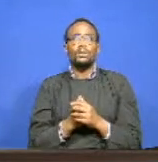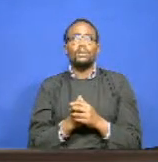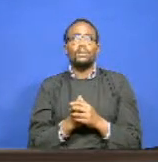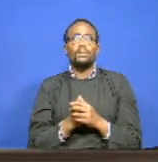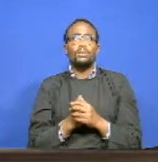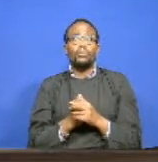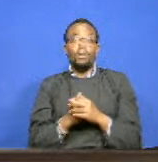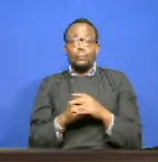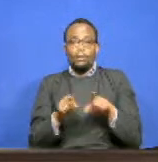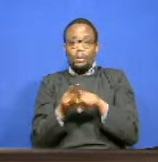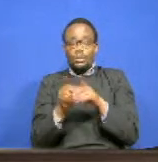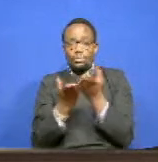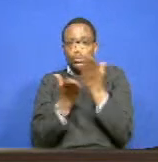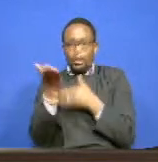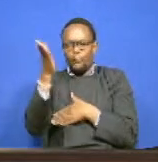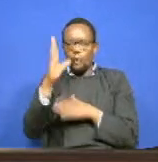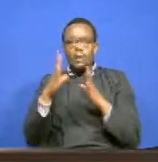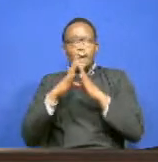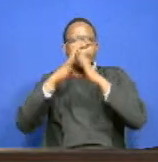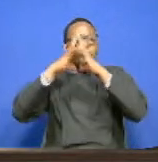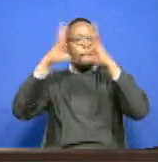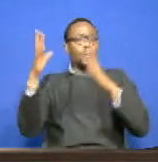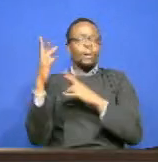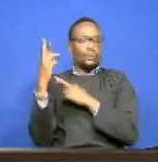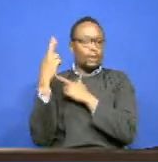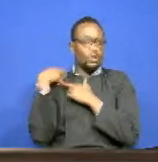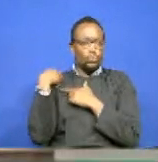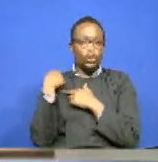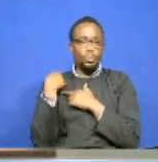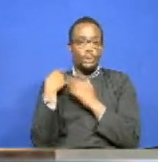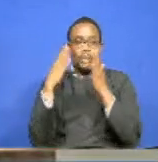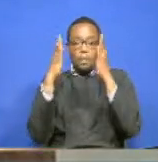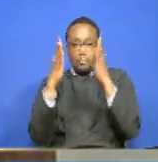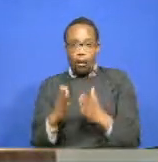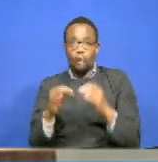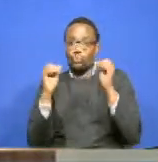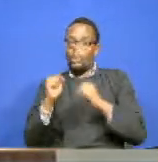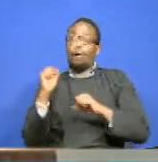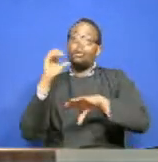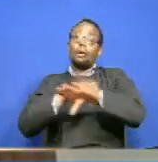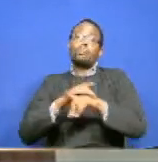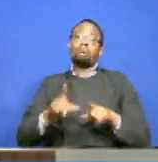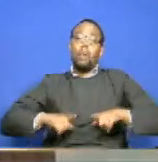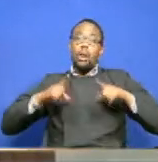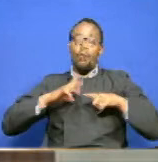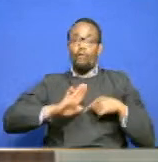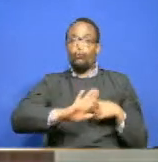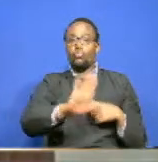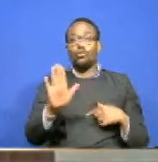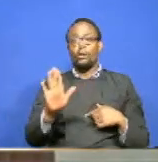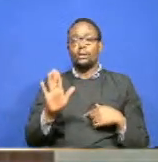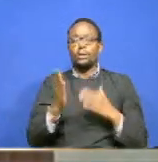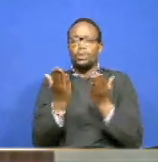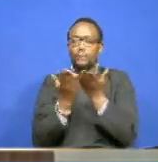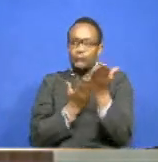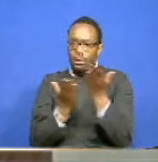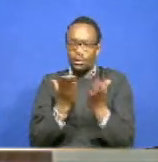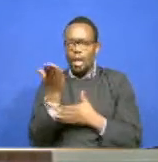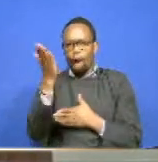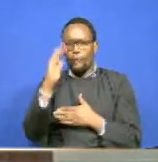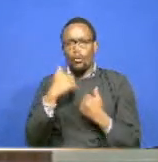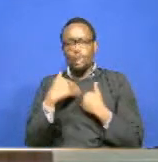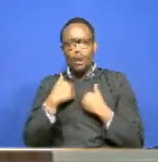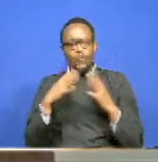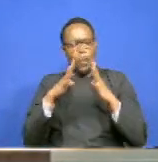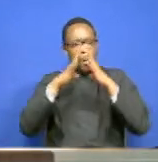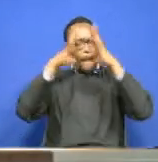and serving God is the greatest call that anyone would ever receive in life. Serving God brings immense